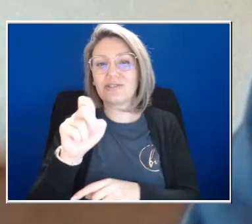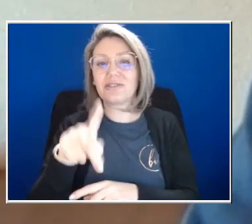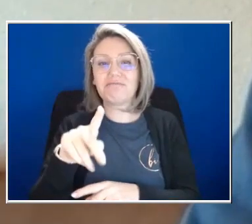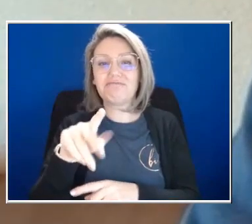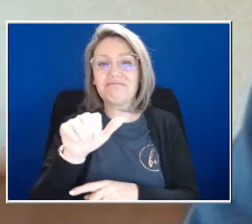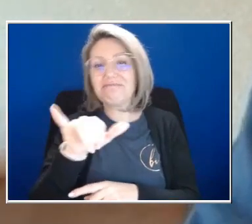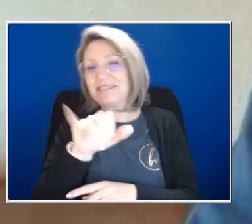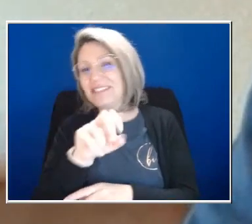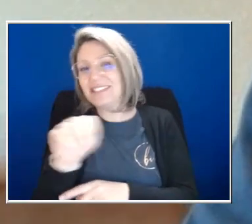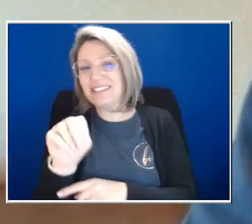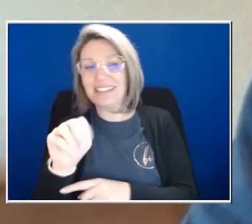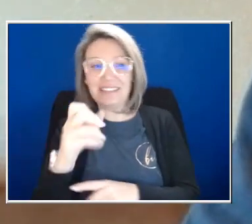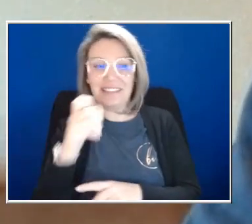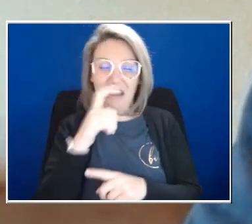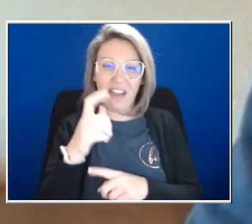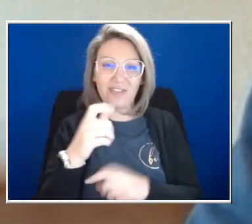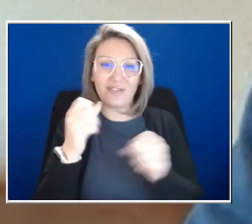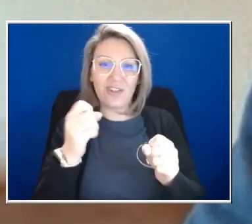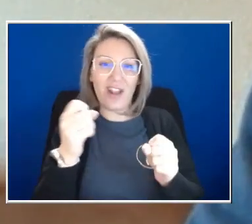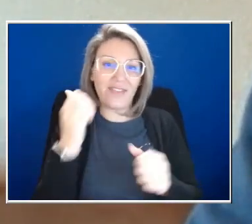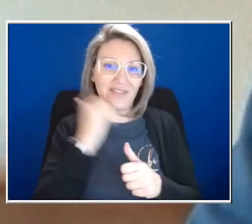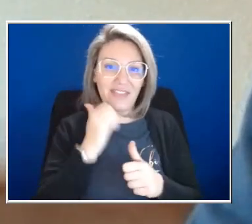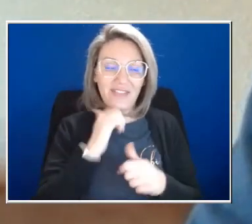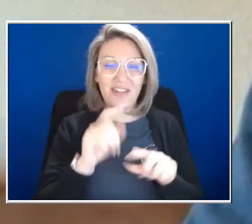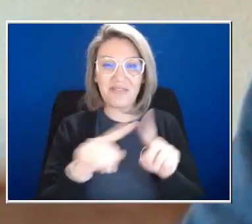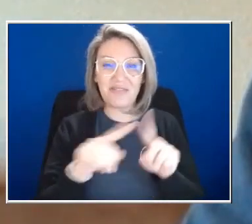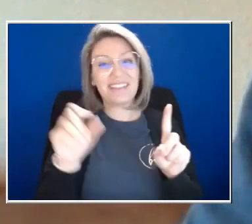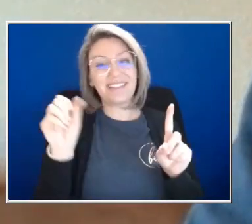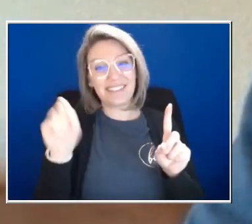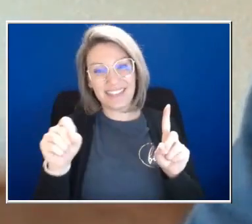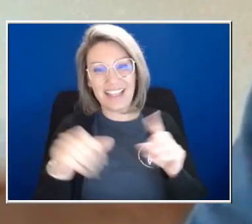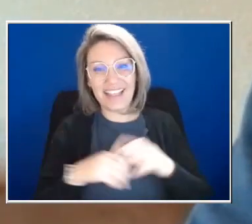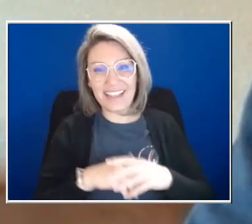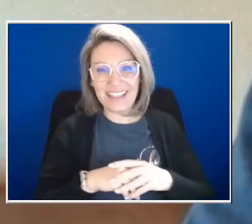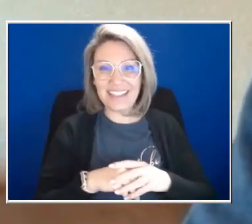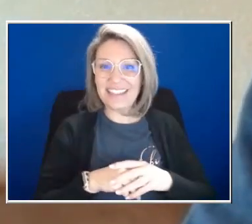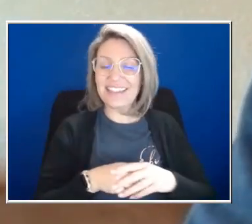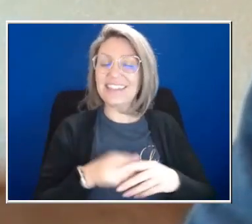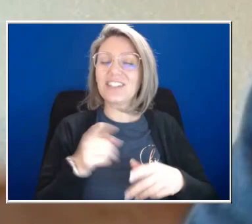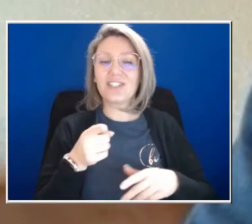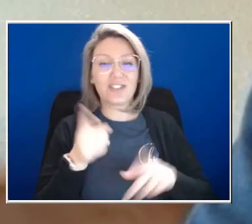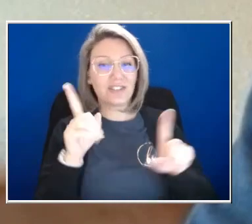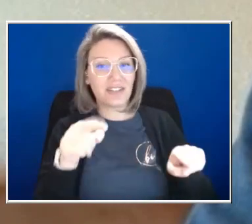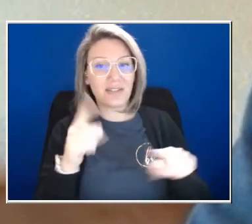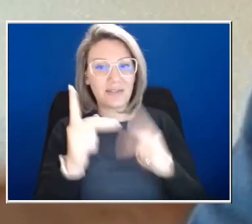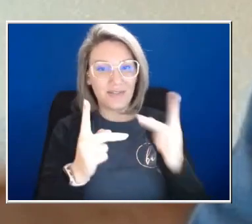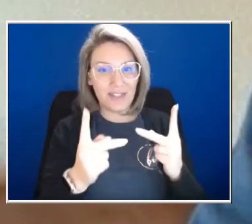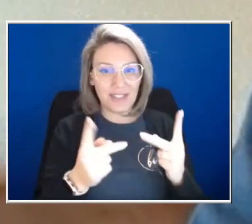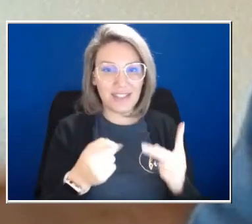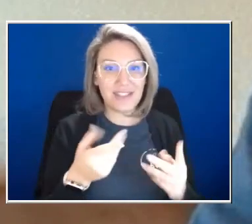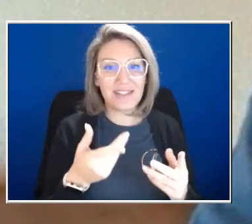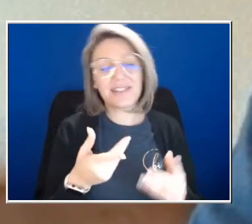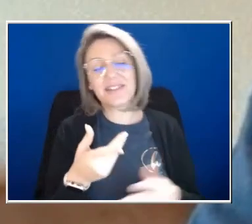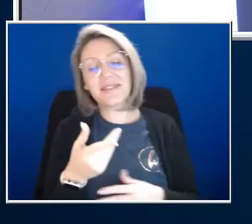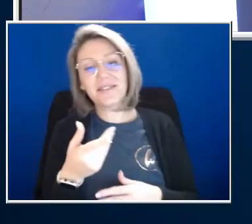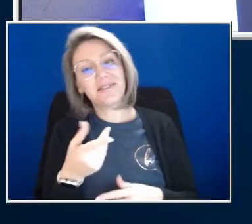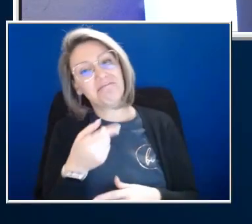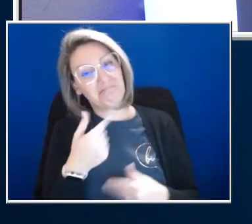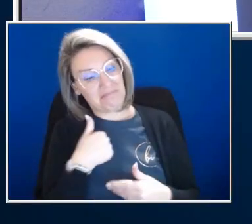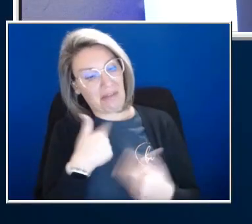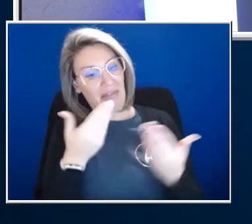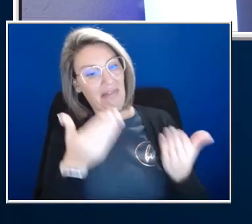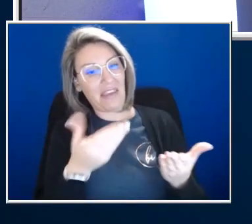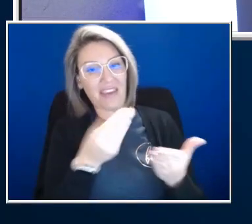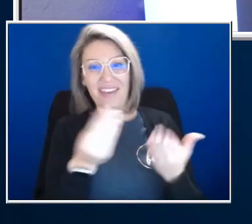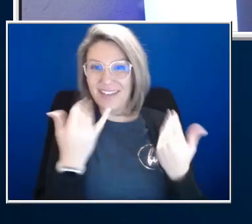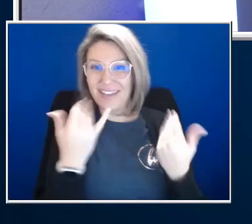going to make the drive every day. But yeah, she came to visit me there and is still hanging around. So. Oh, I like